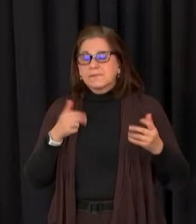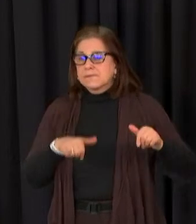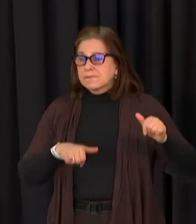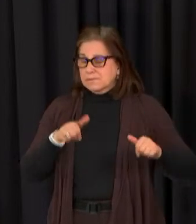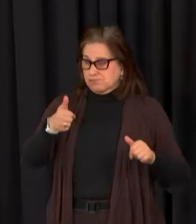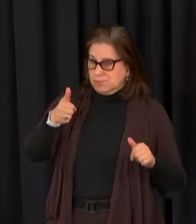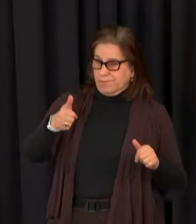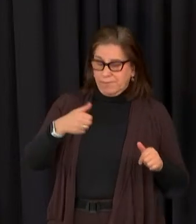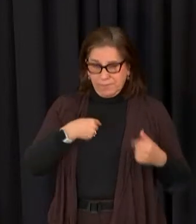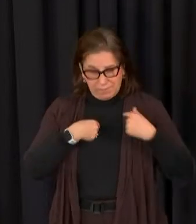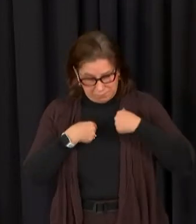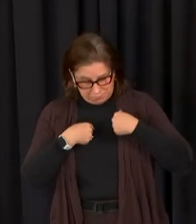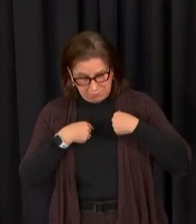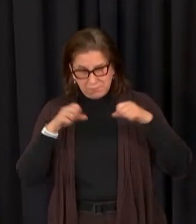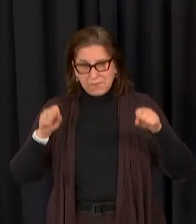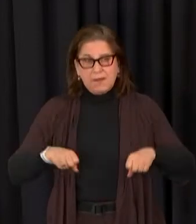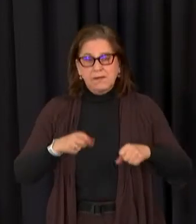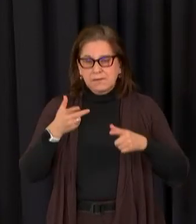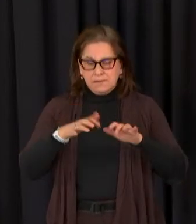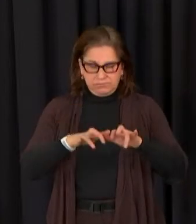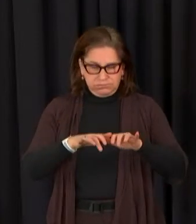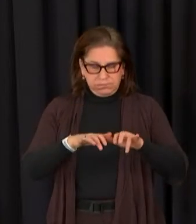vaccinate.dc.gov to register.